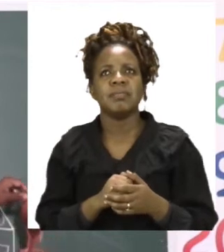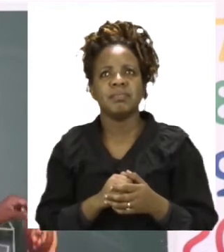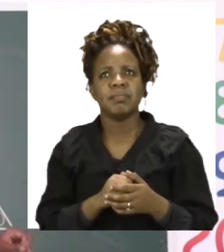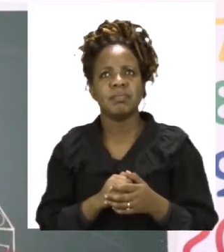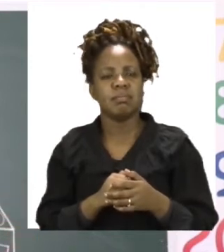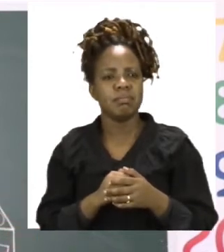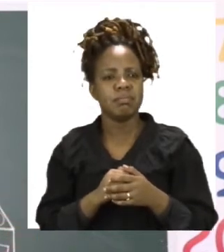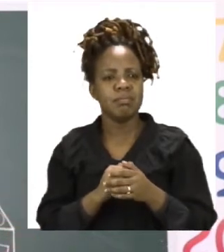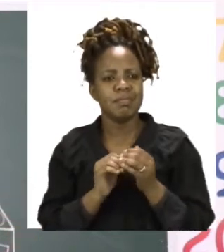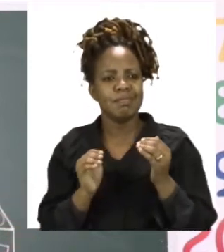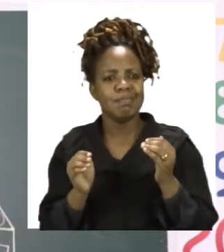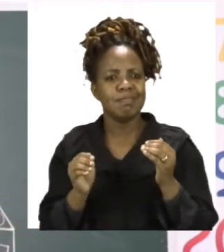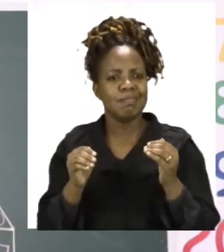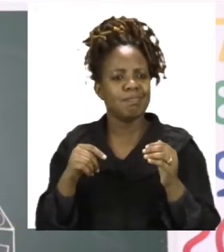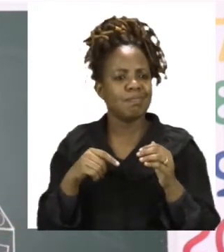Petrus this time.